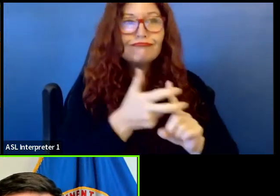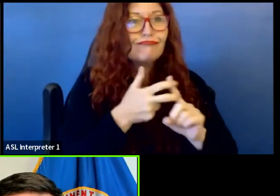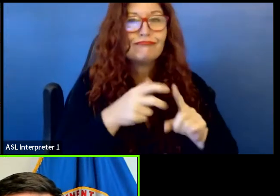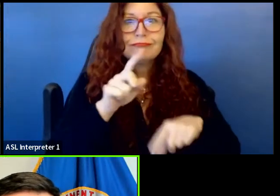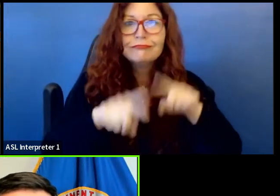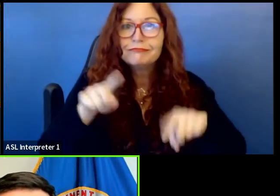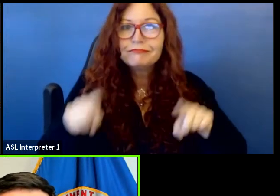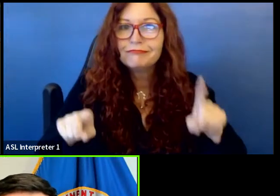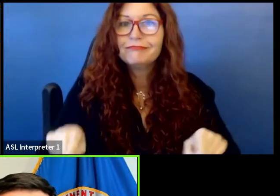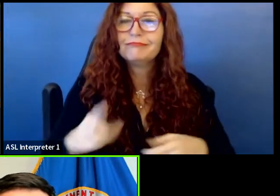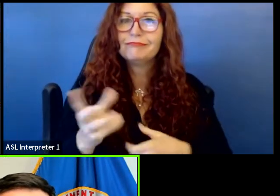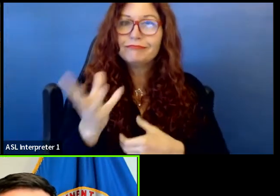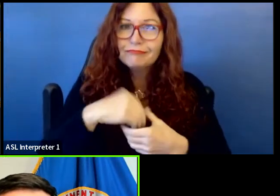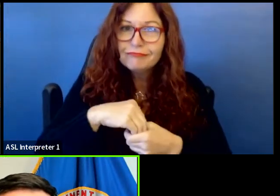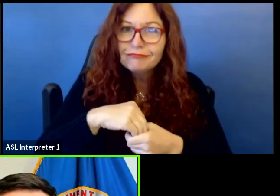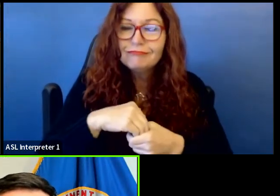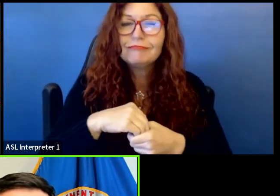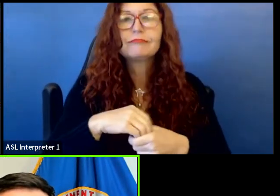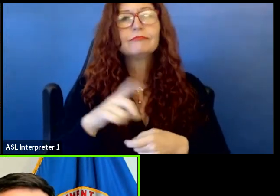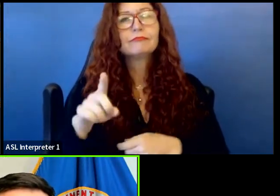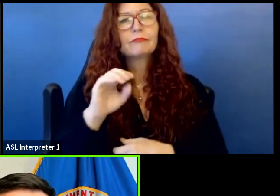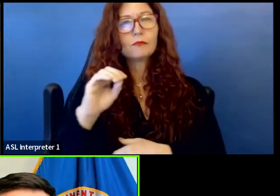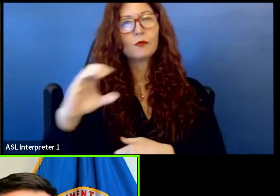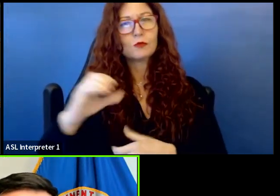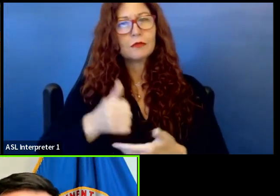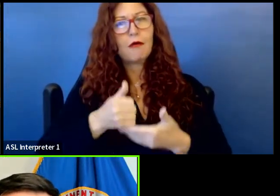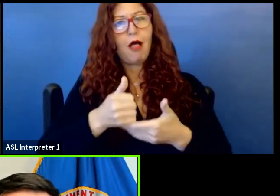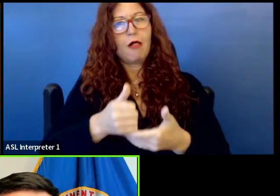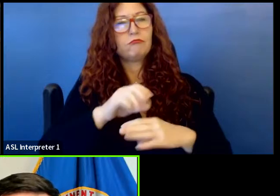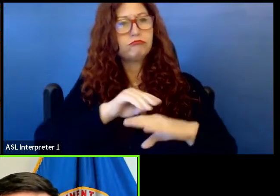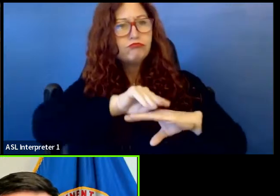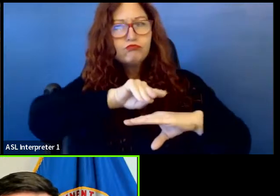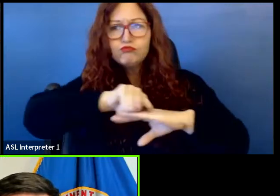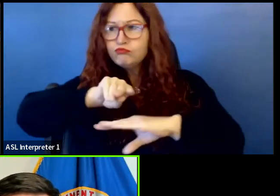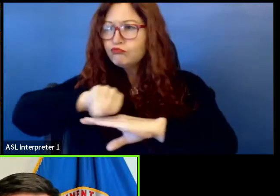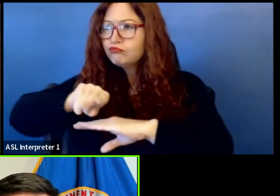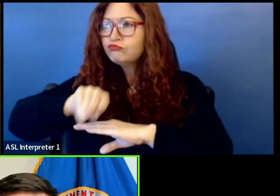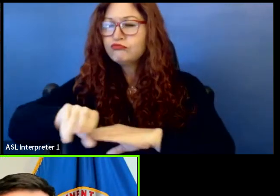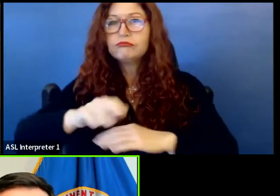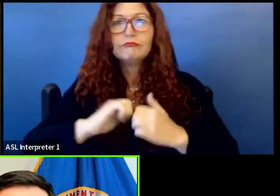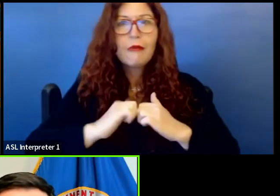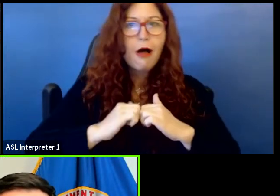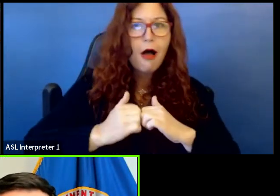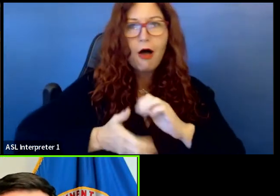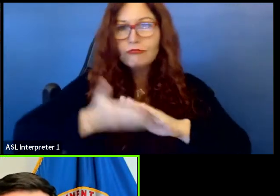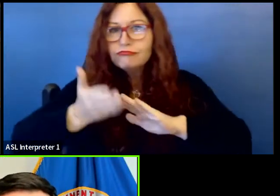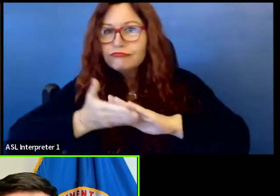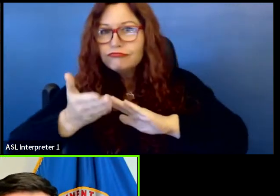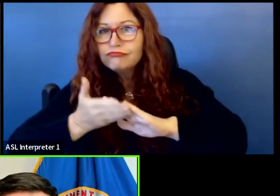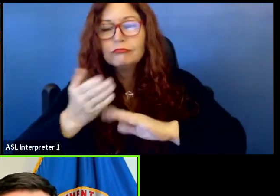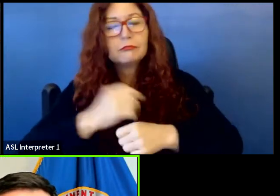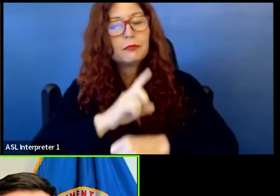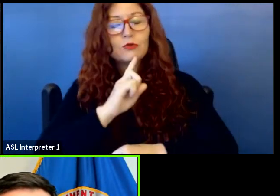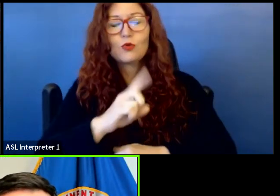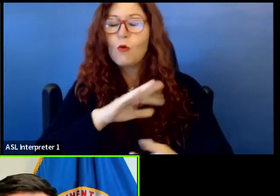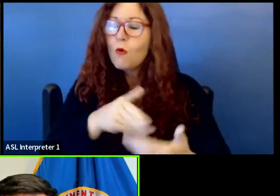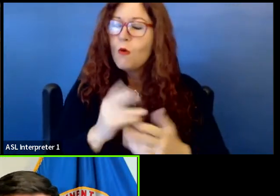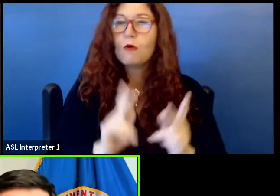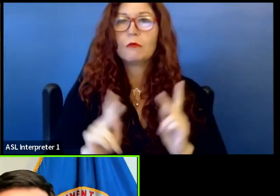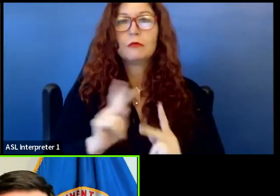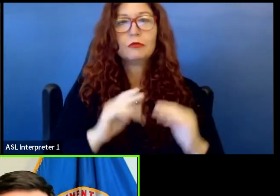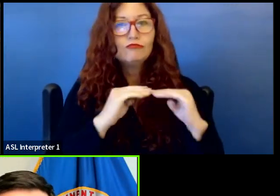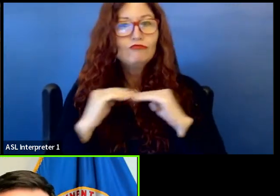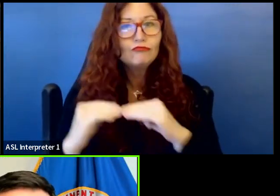construction industry may use in their efforts to promote equal employment opportunities for all some construction companies are already